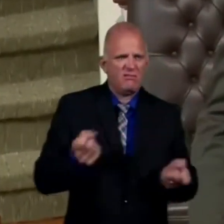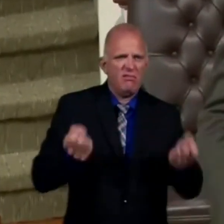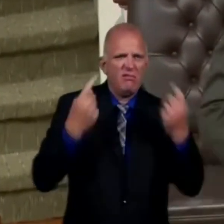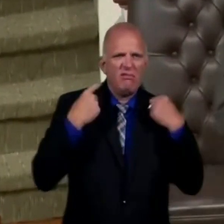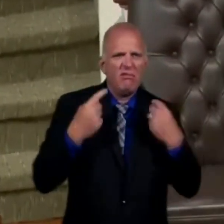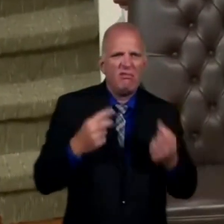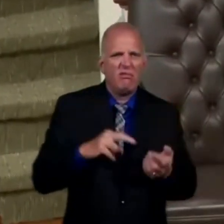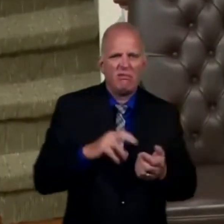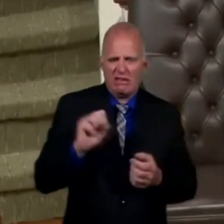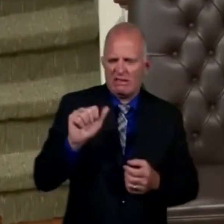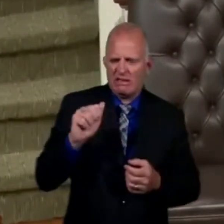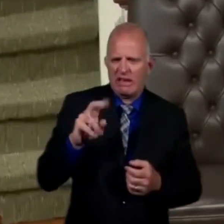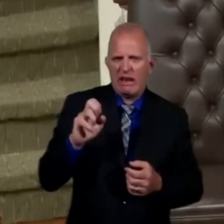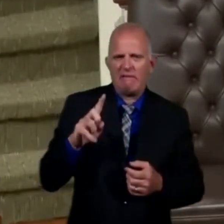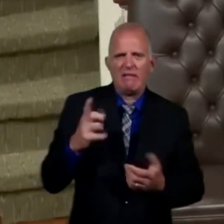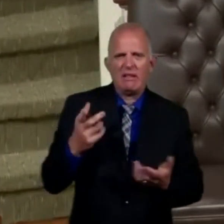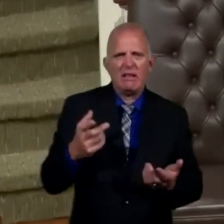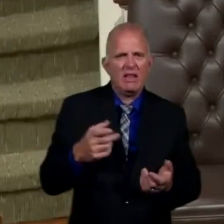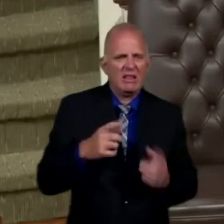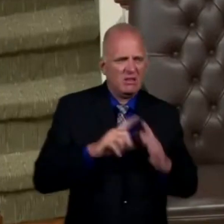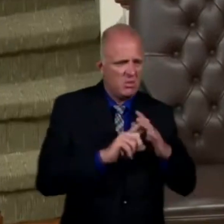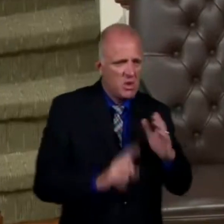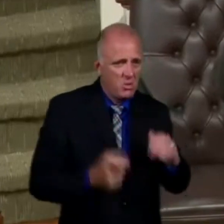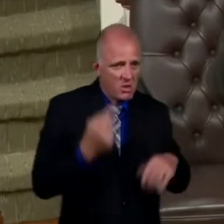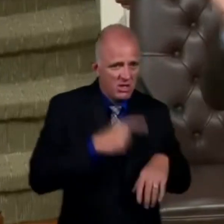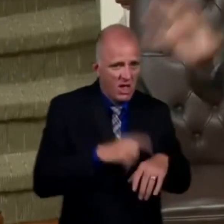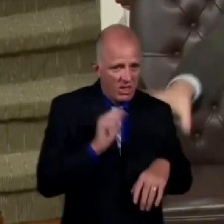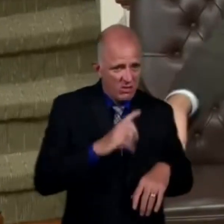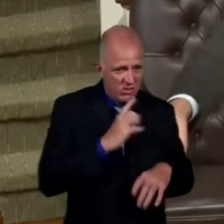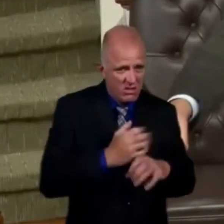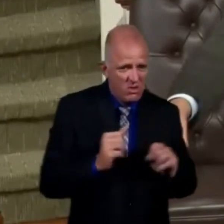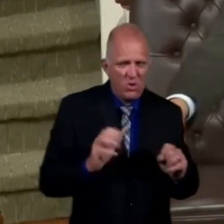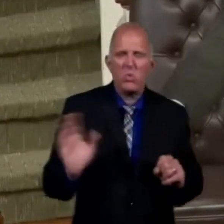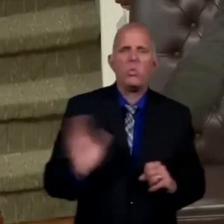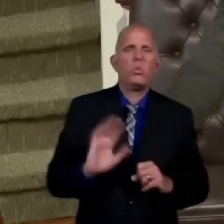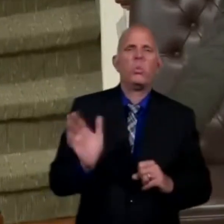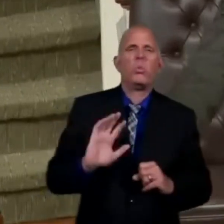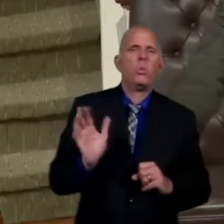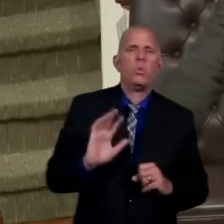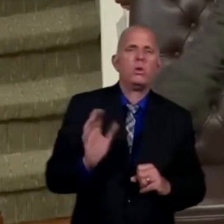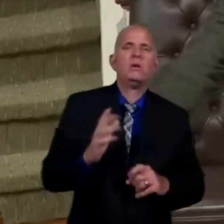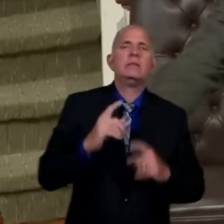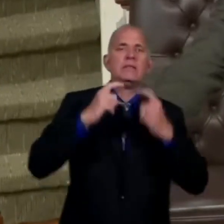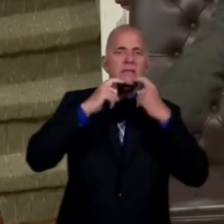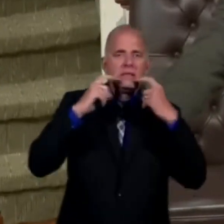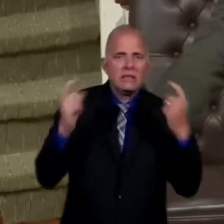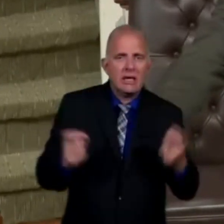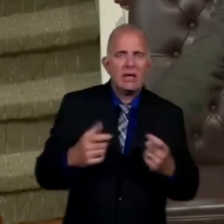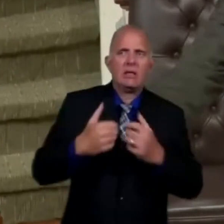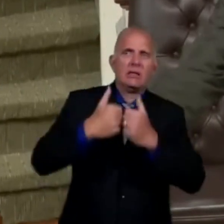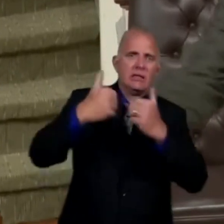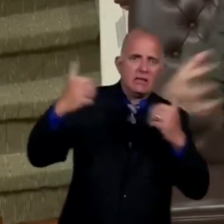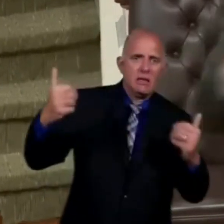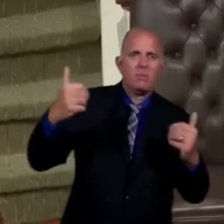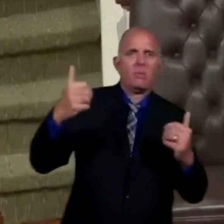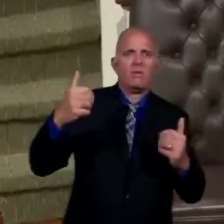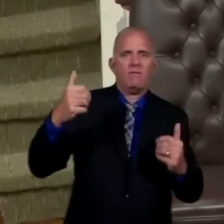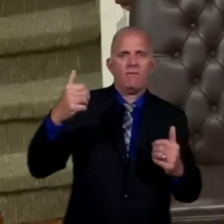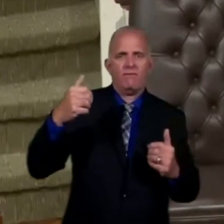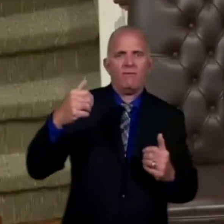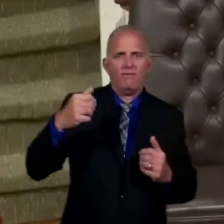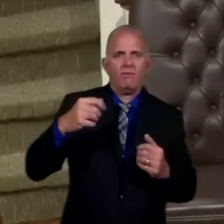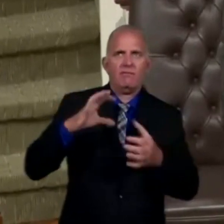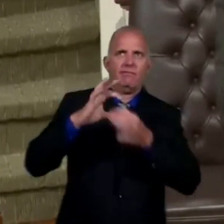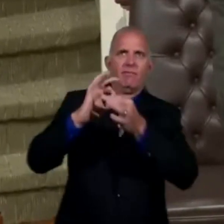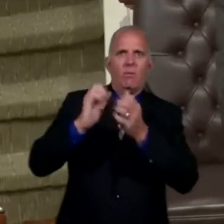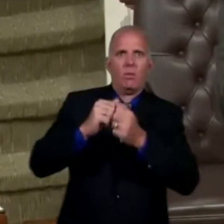one time. No, we're not talking about that. We're talking about being saved from sin that would exile you from God and reconciled to